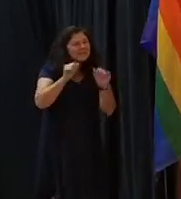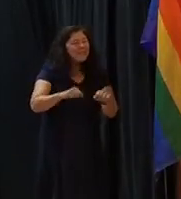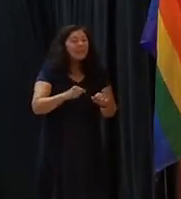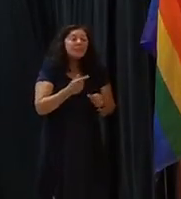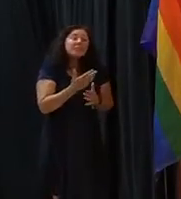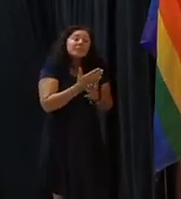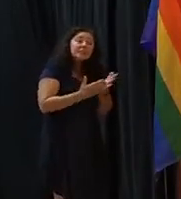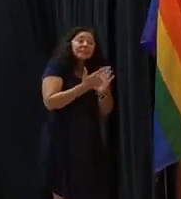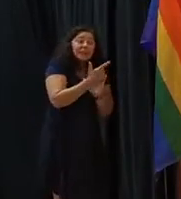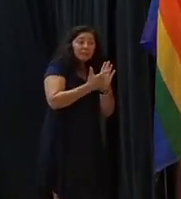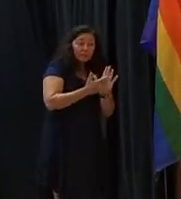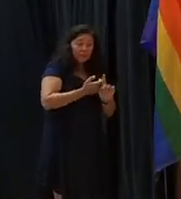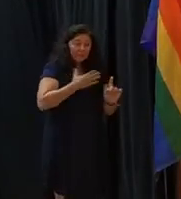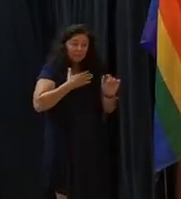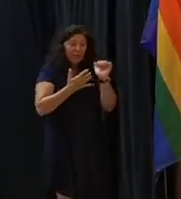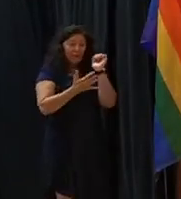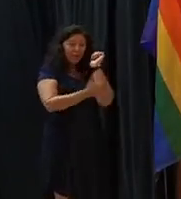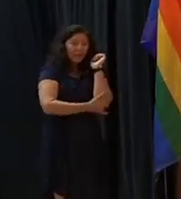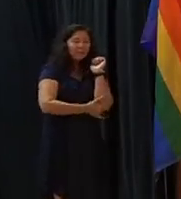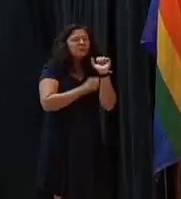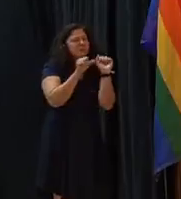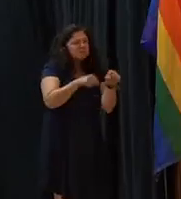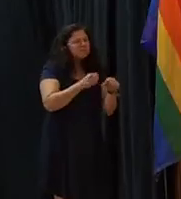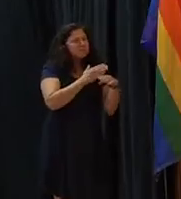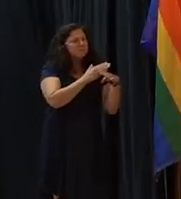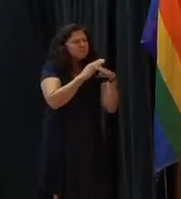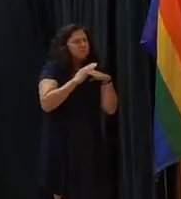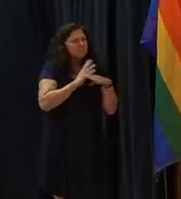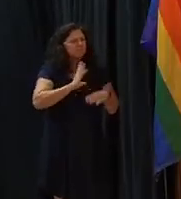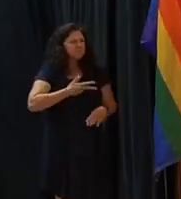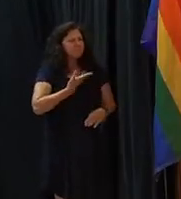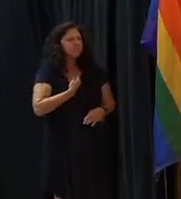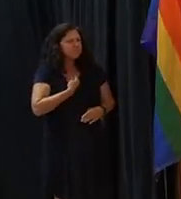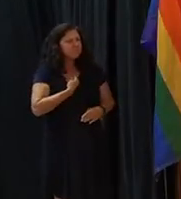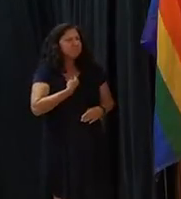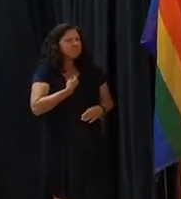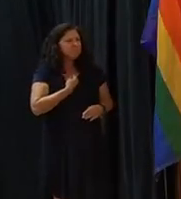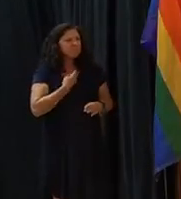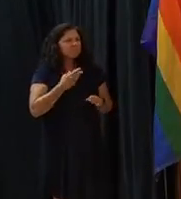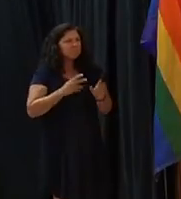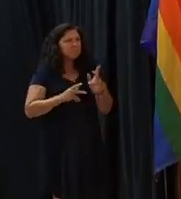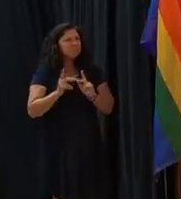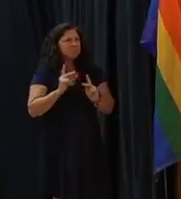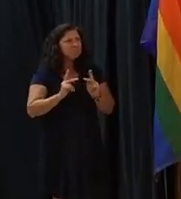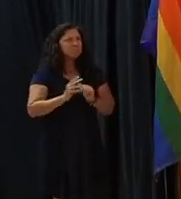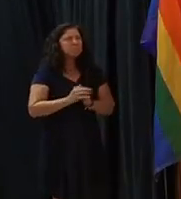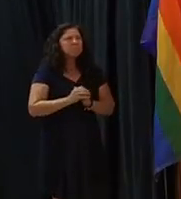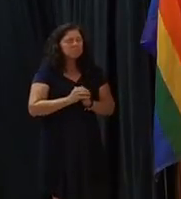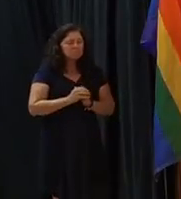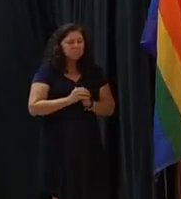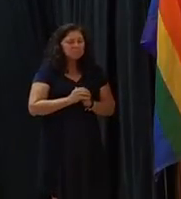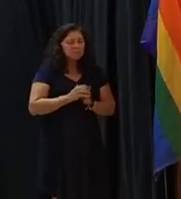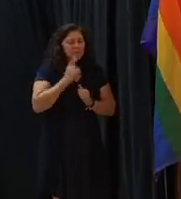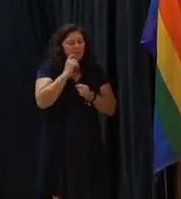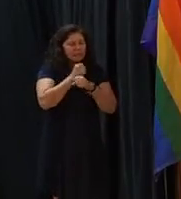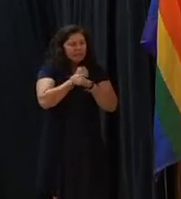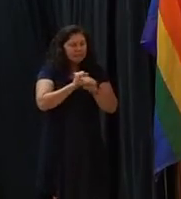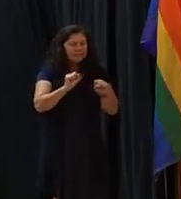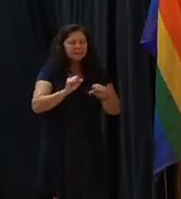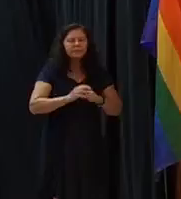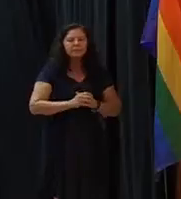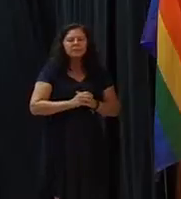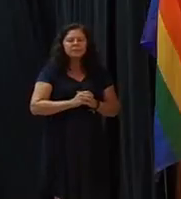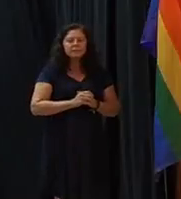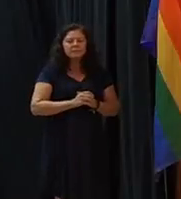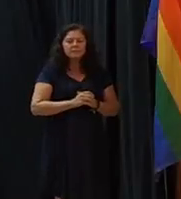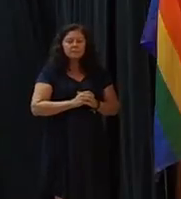laws in my country that do protect transgender, that are made for transgender safety. I think